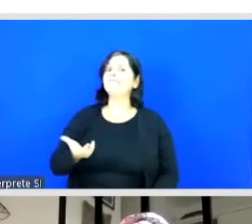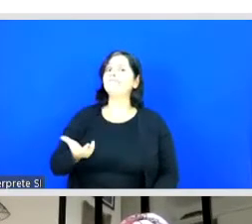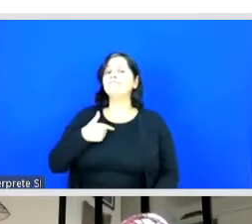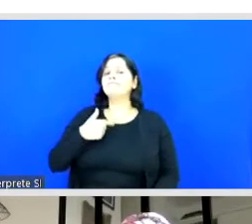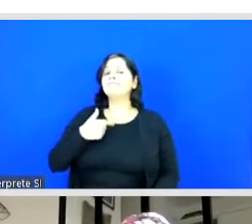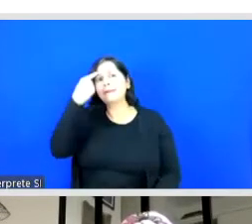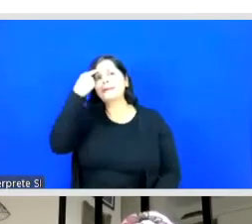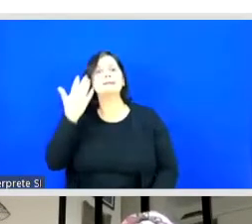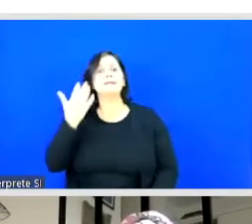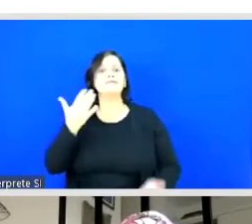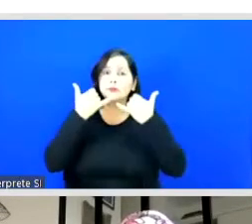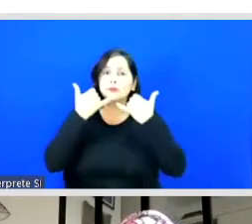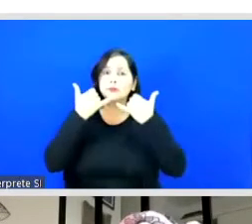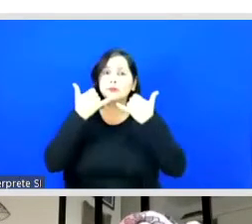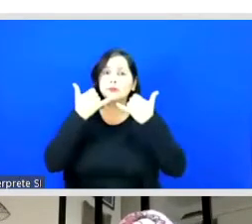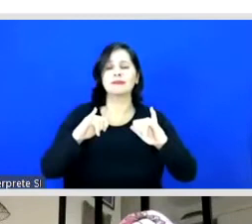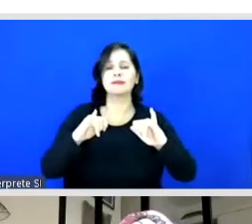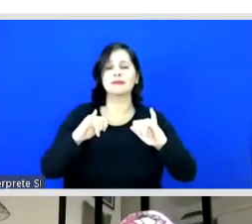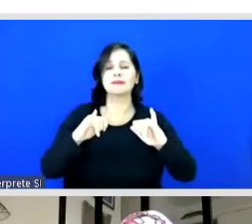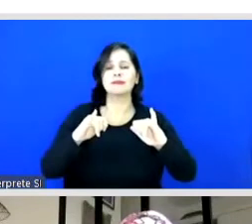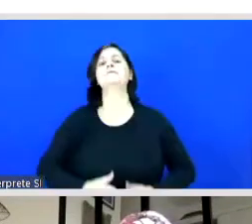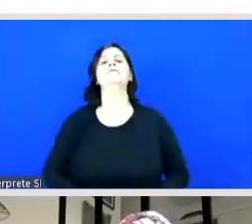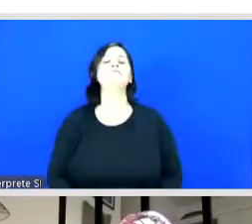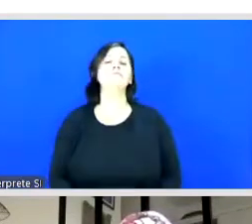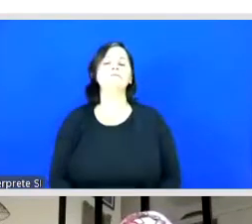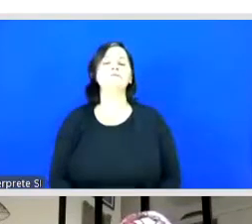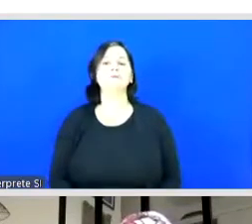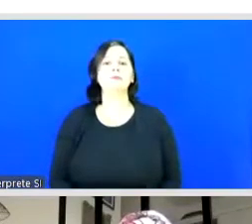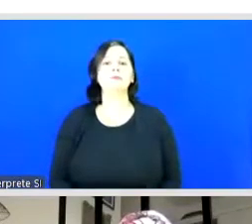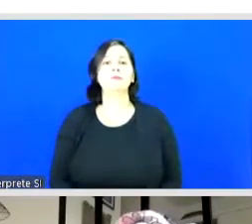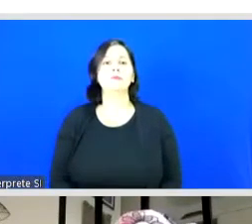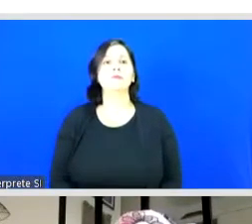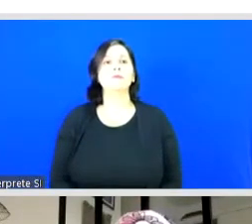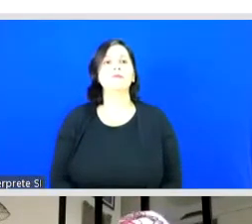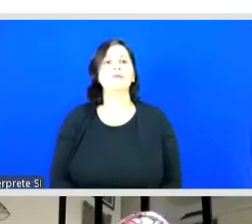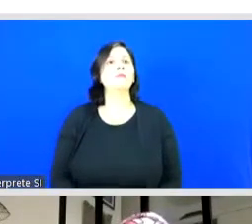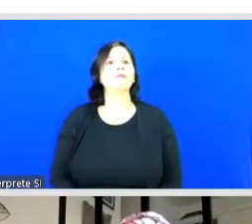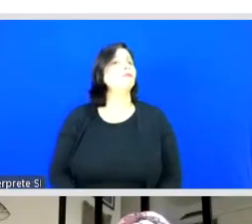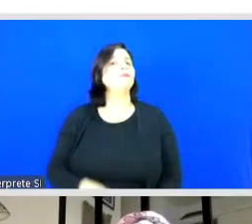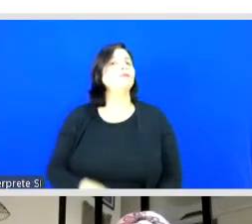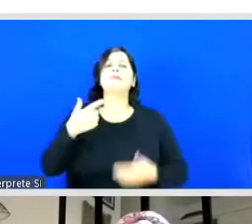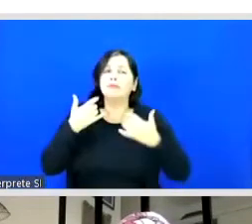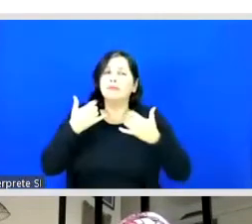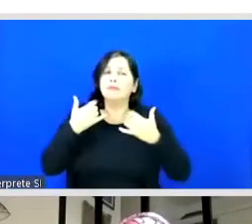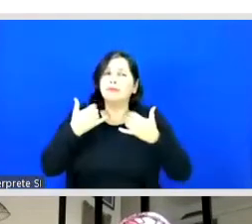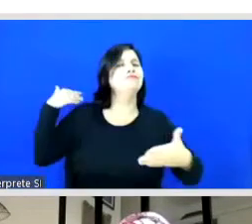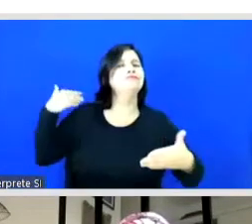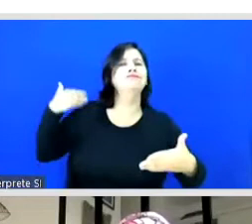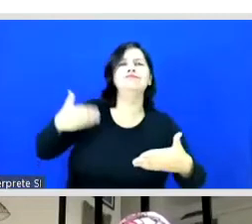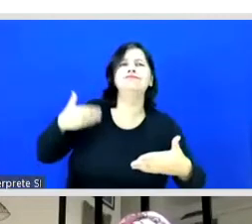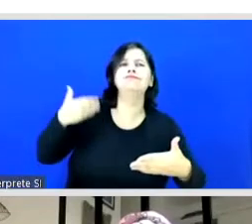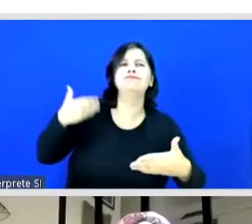I'm going to look for the food outside or for the job in another city. And that means the